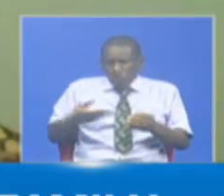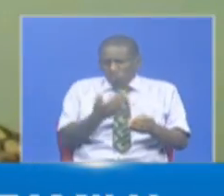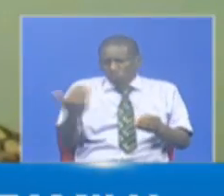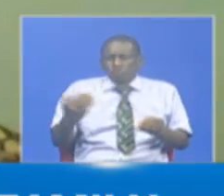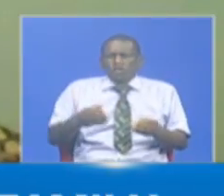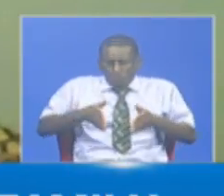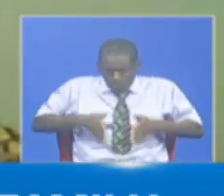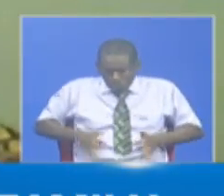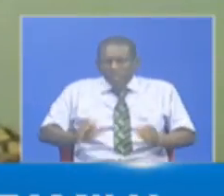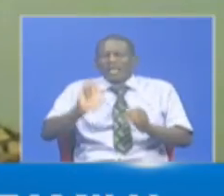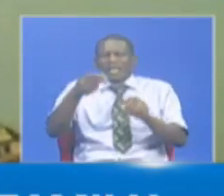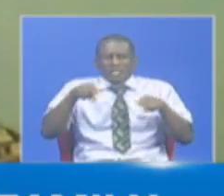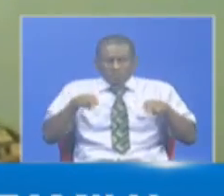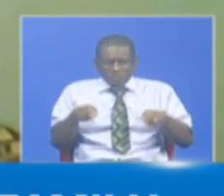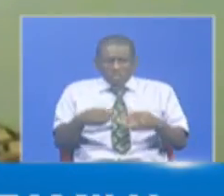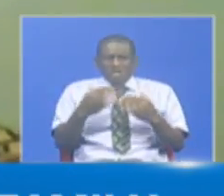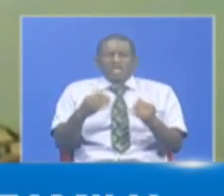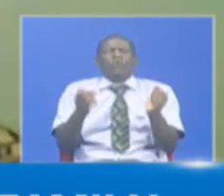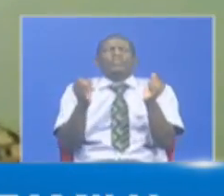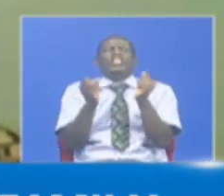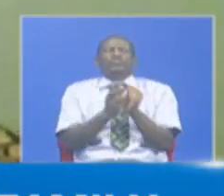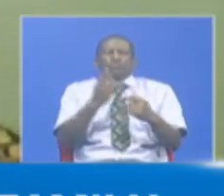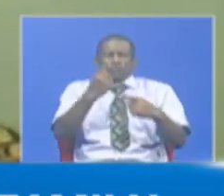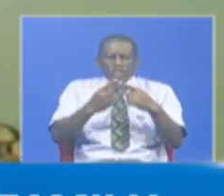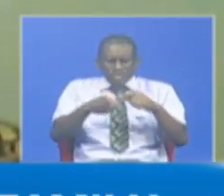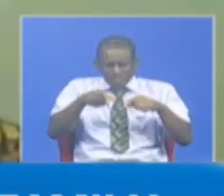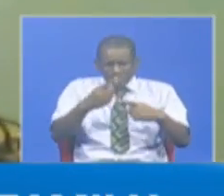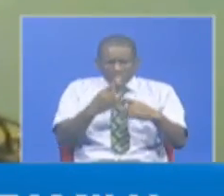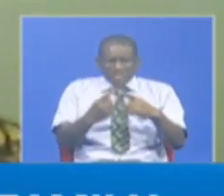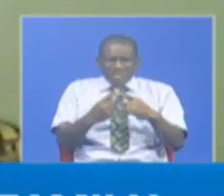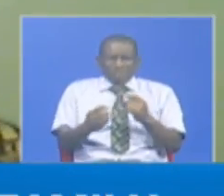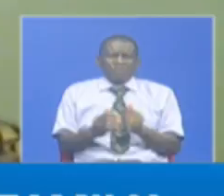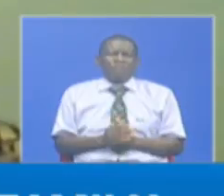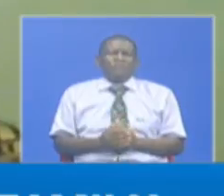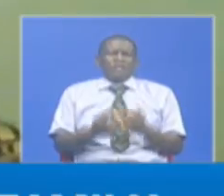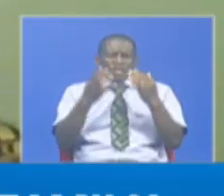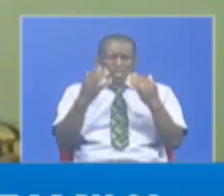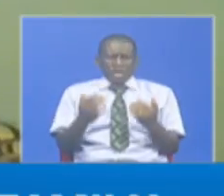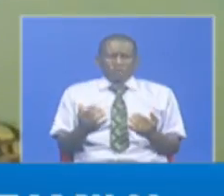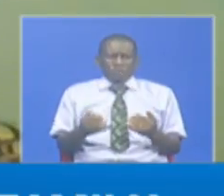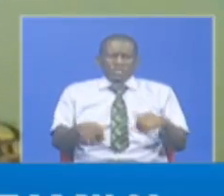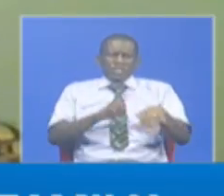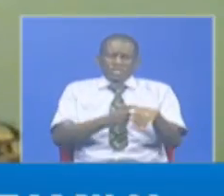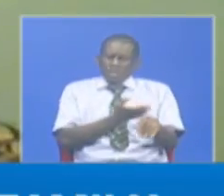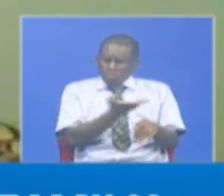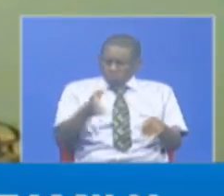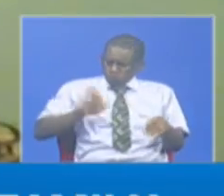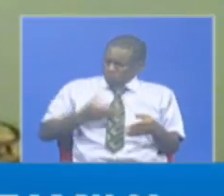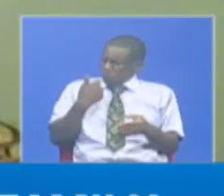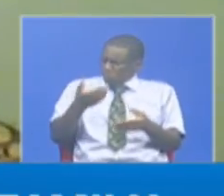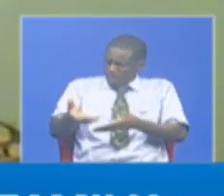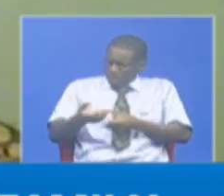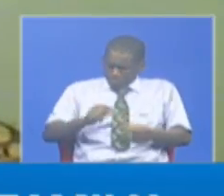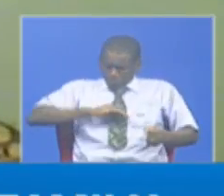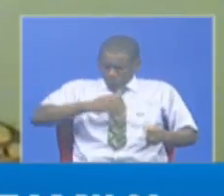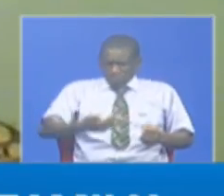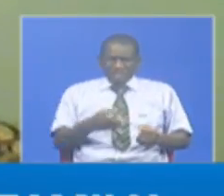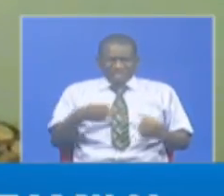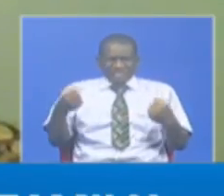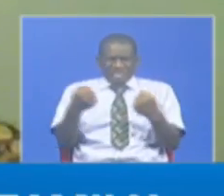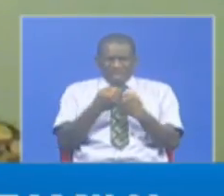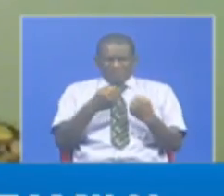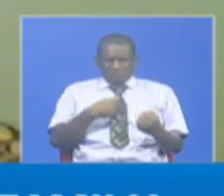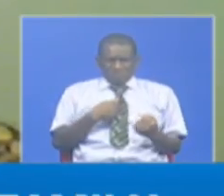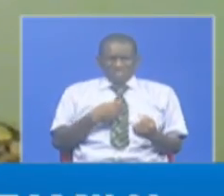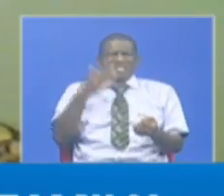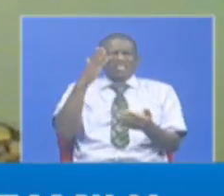we speak, they are 12 years old this year. And so when those women, it happened to me. And the fact